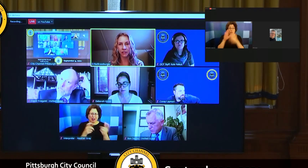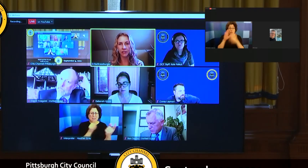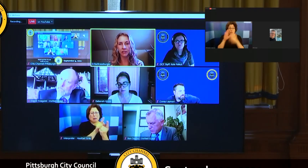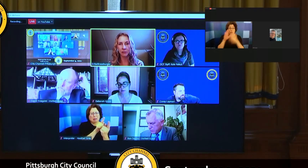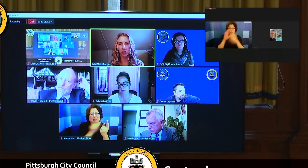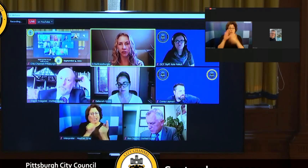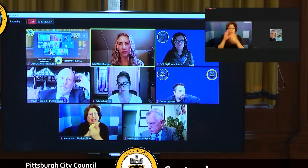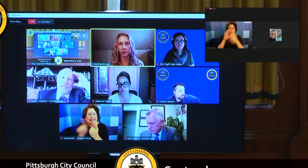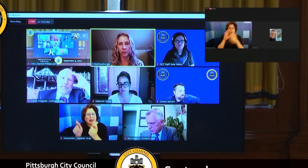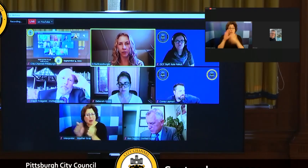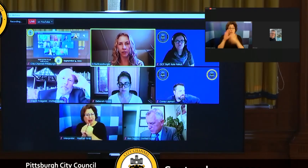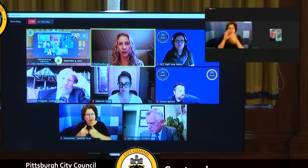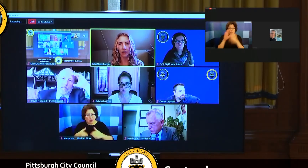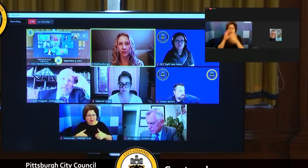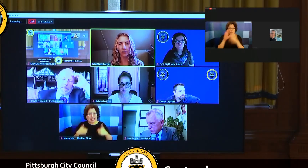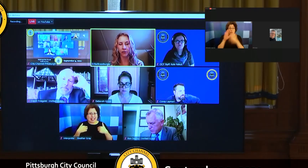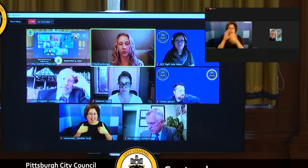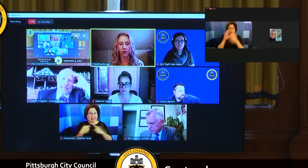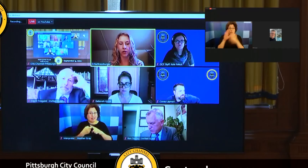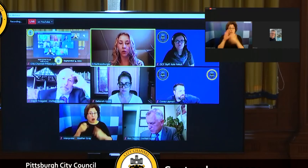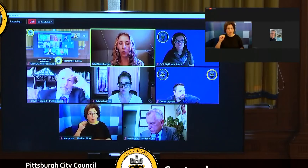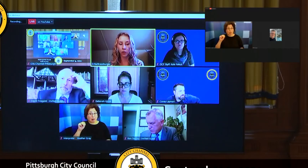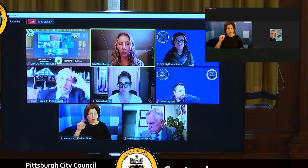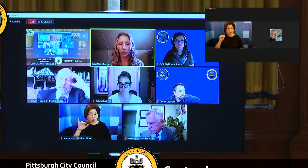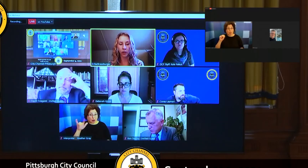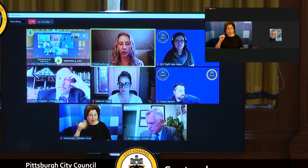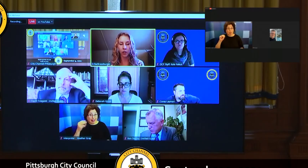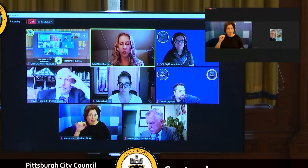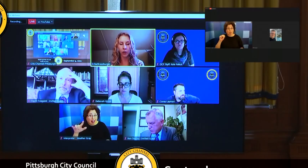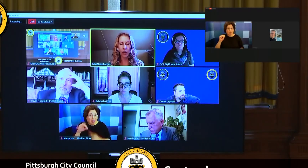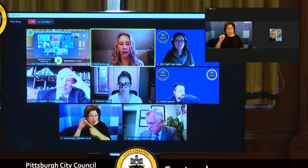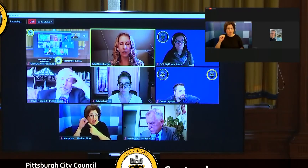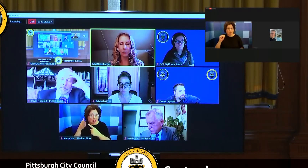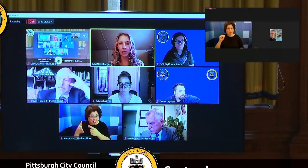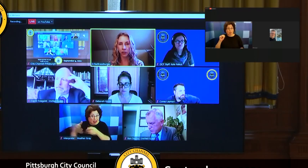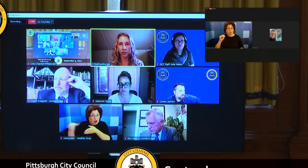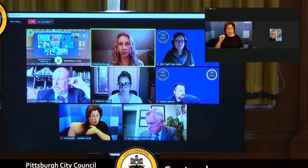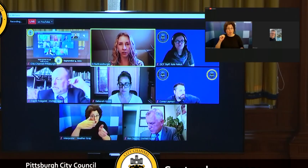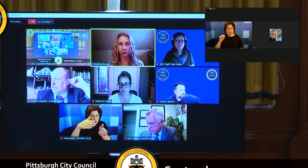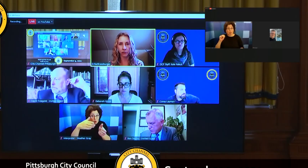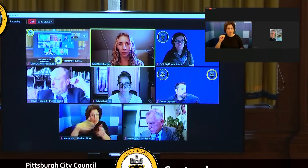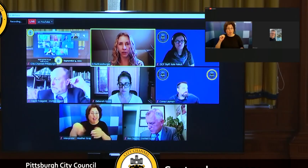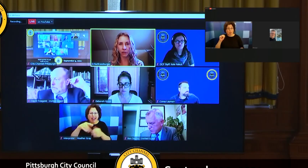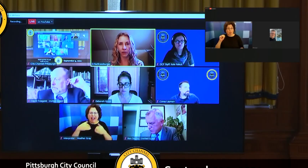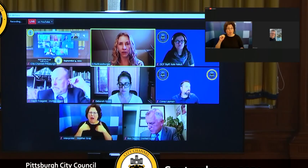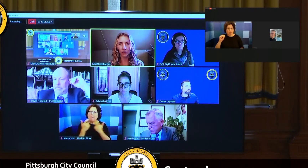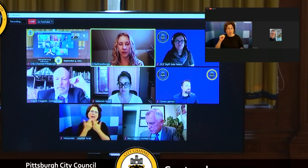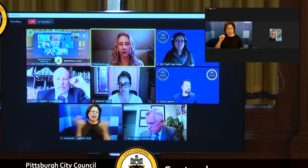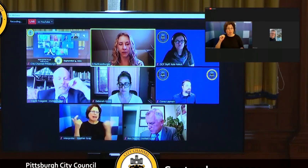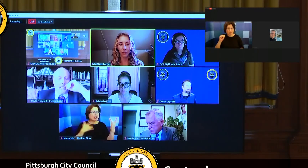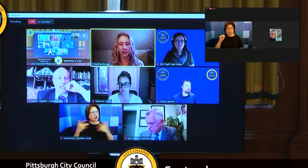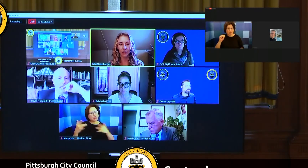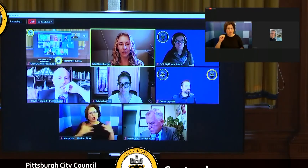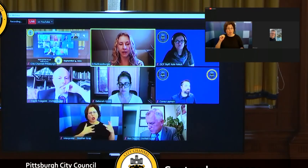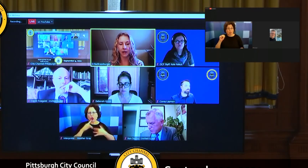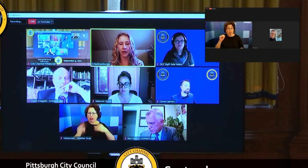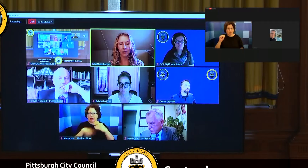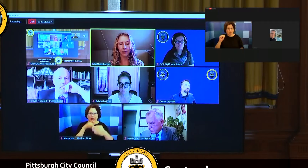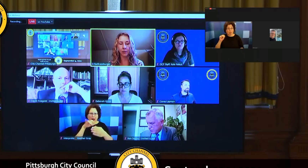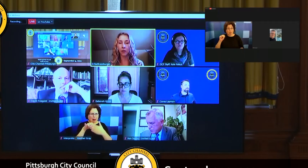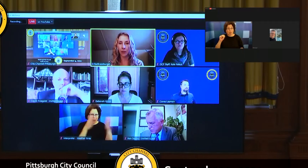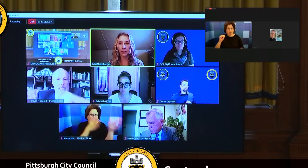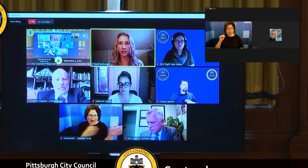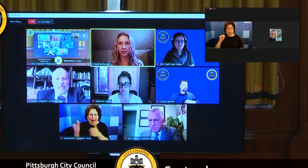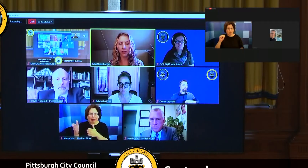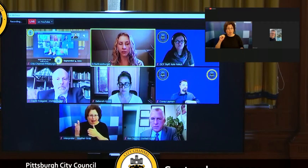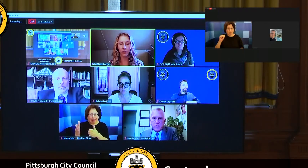residents, especially from the Murray Hill Avenue corridor, who had major concerns with what they saw in the plan, a